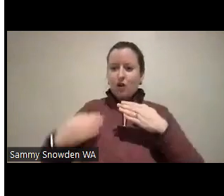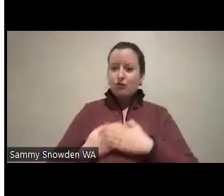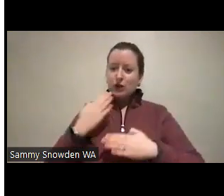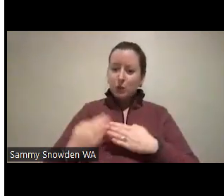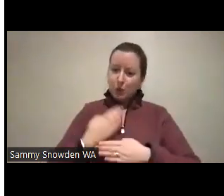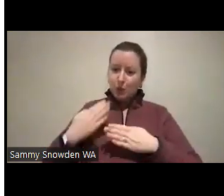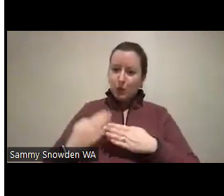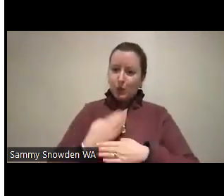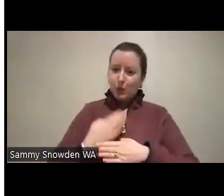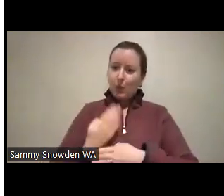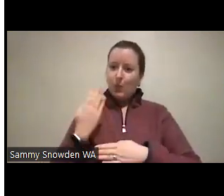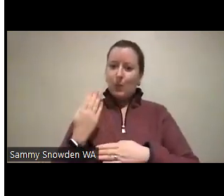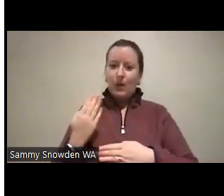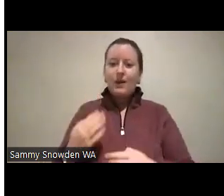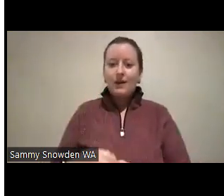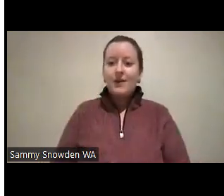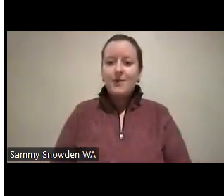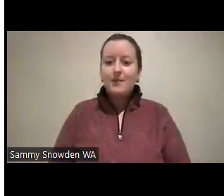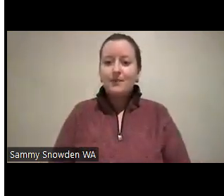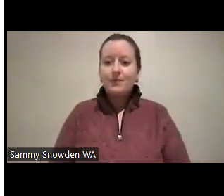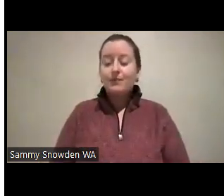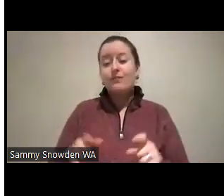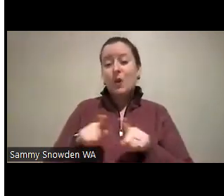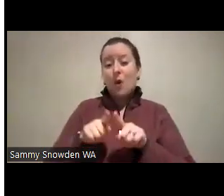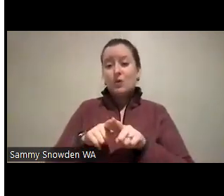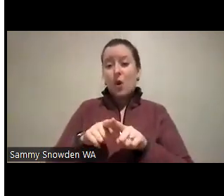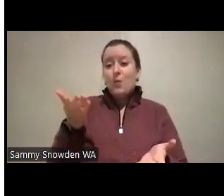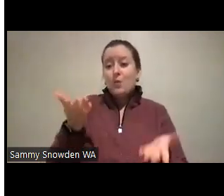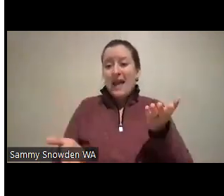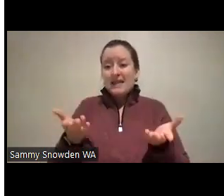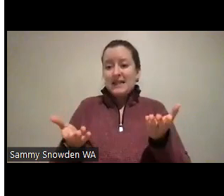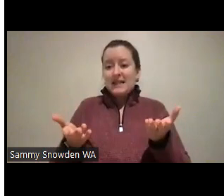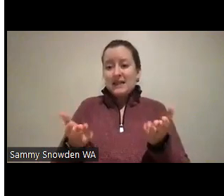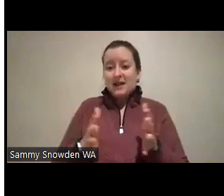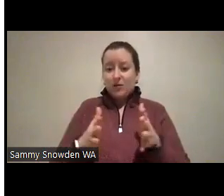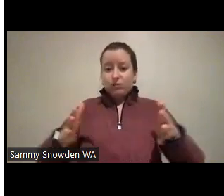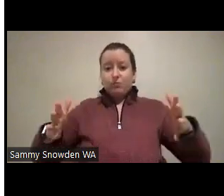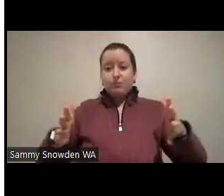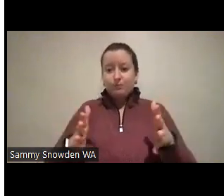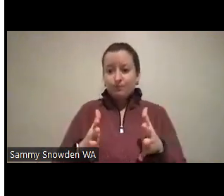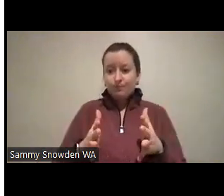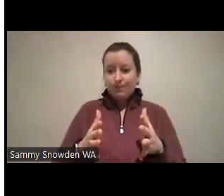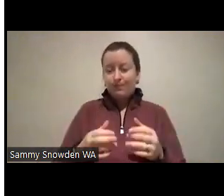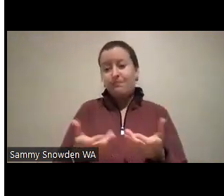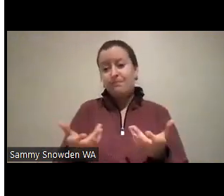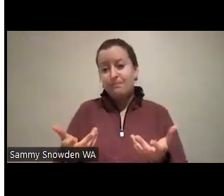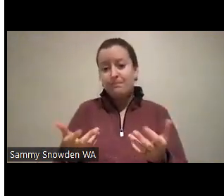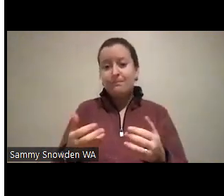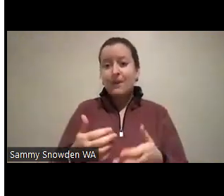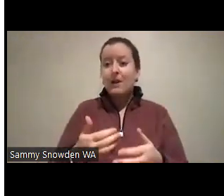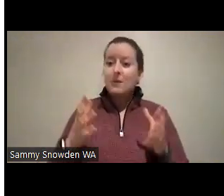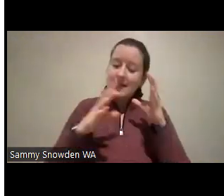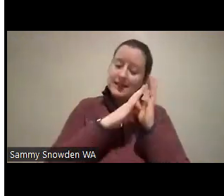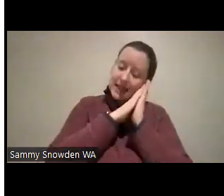When we sleep better, it's easier to control our weight as well. Research has shown that if we really suffer with